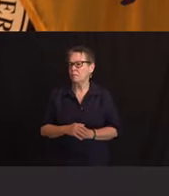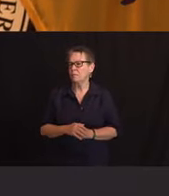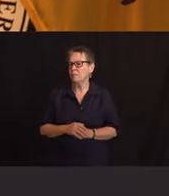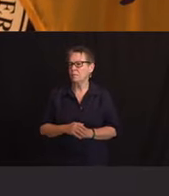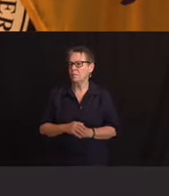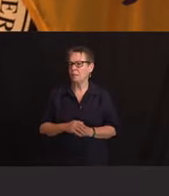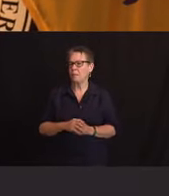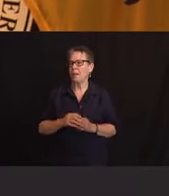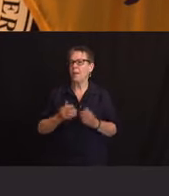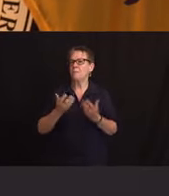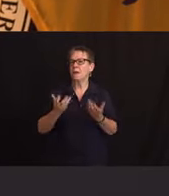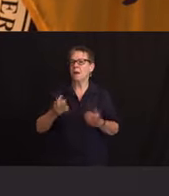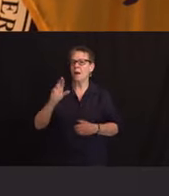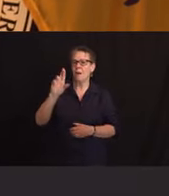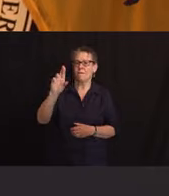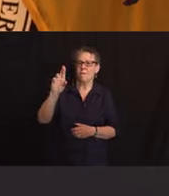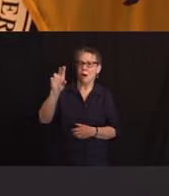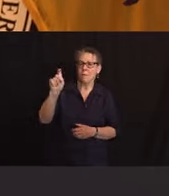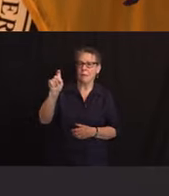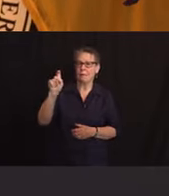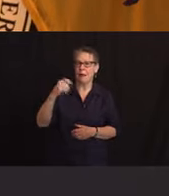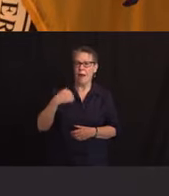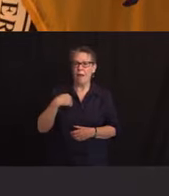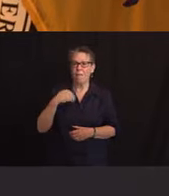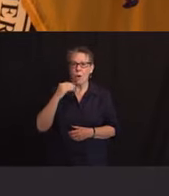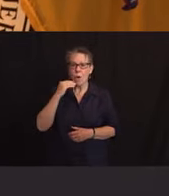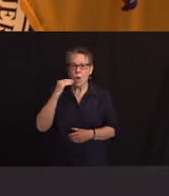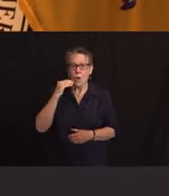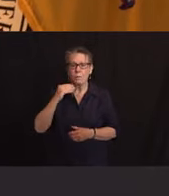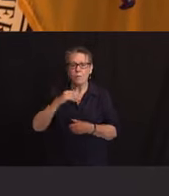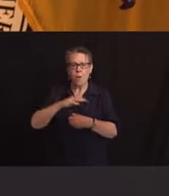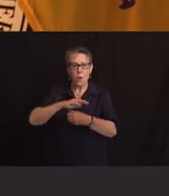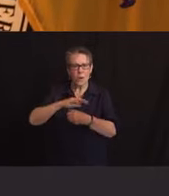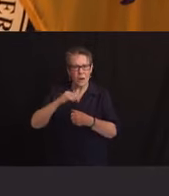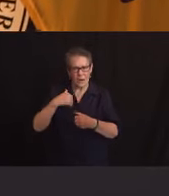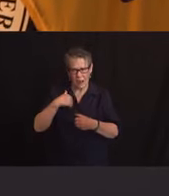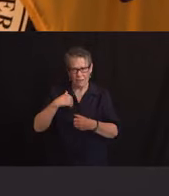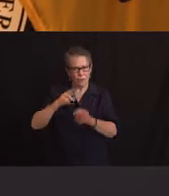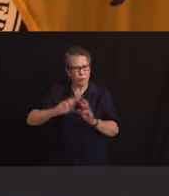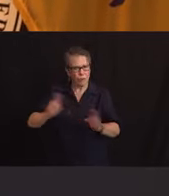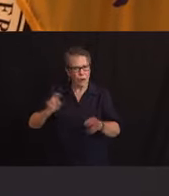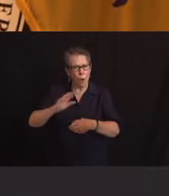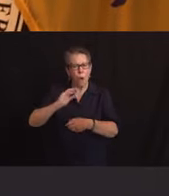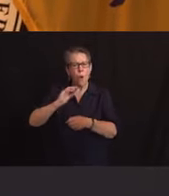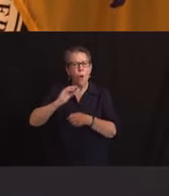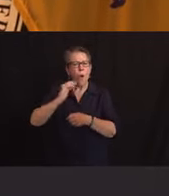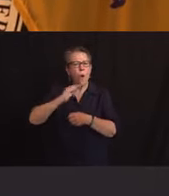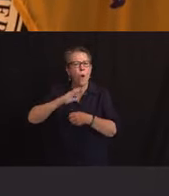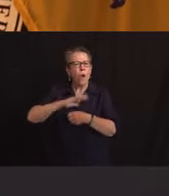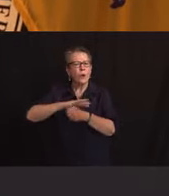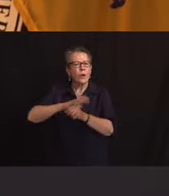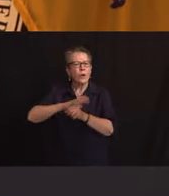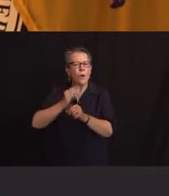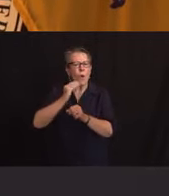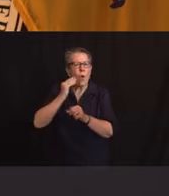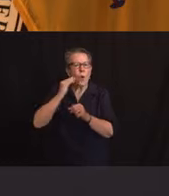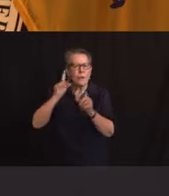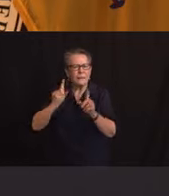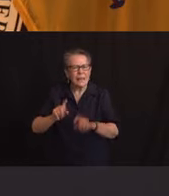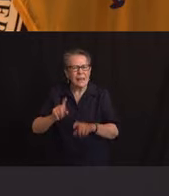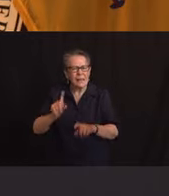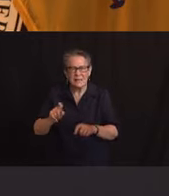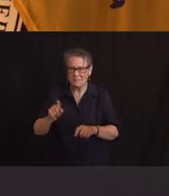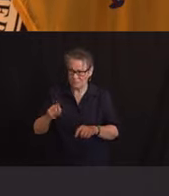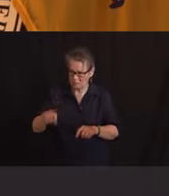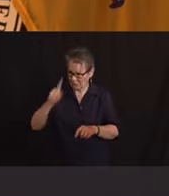and they're modestly priced. How accurate are they? Does this really work? Do you recommend this, or is